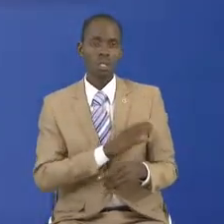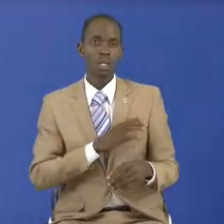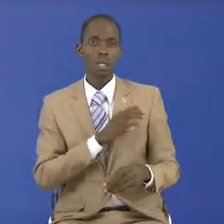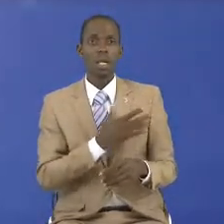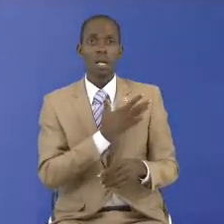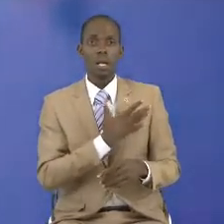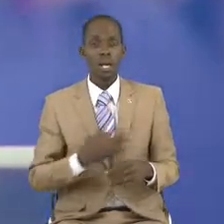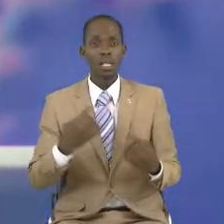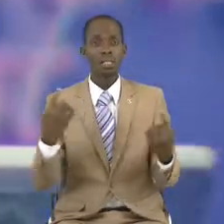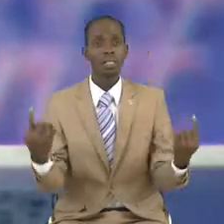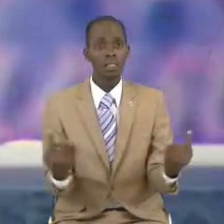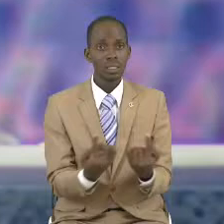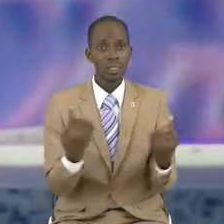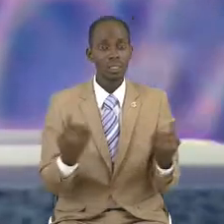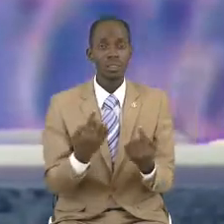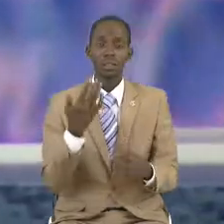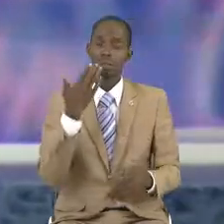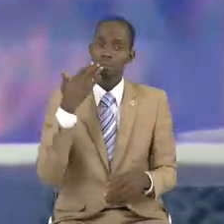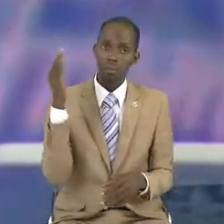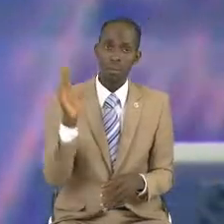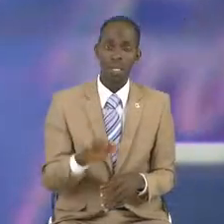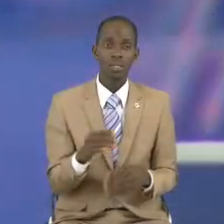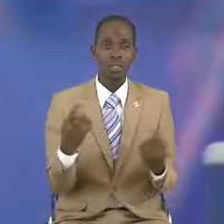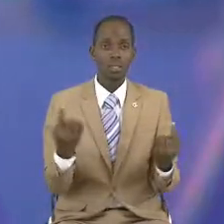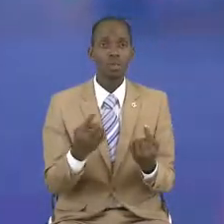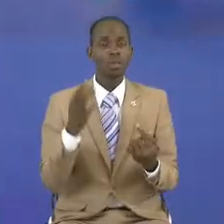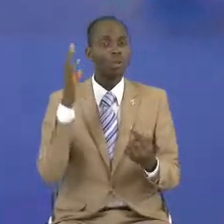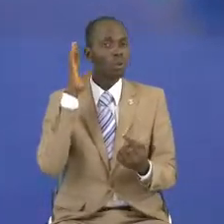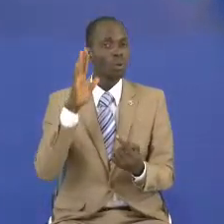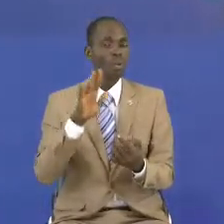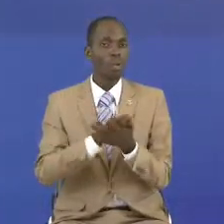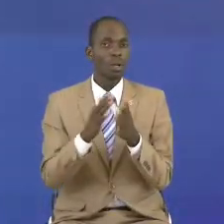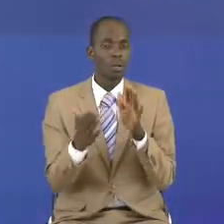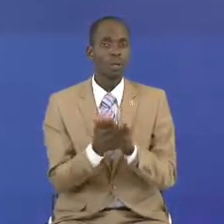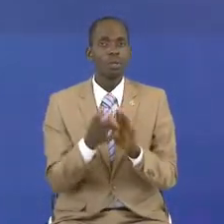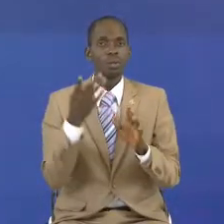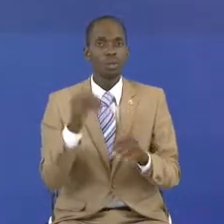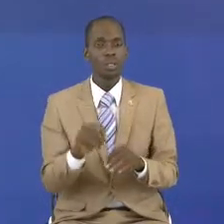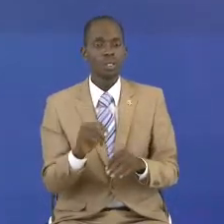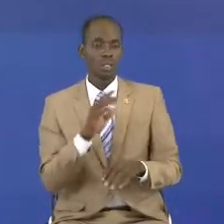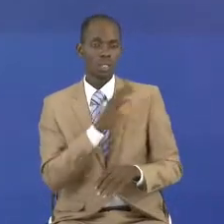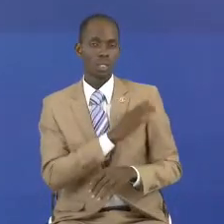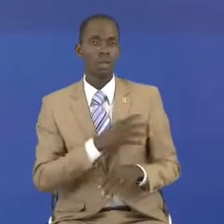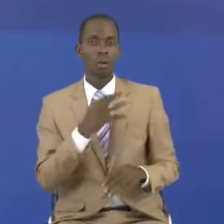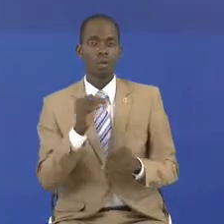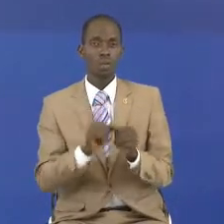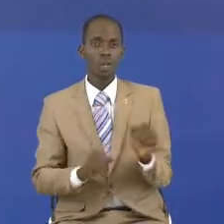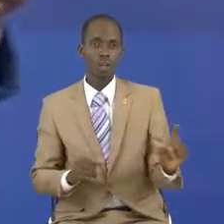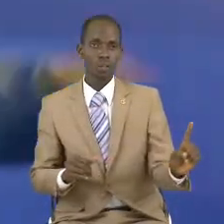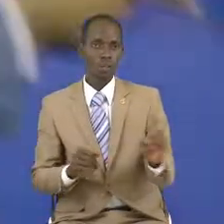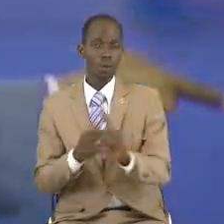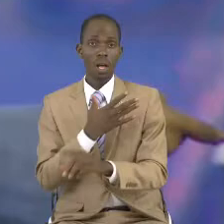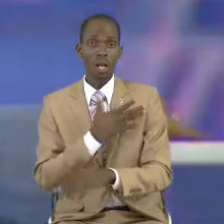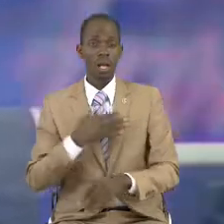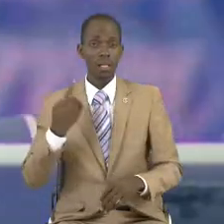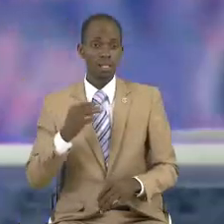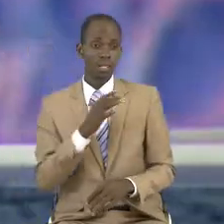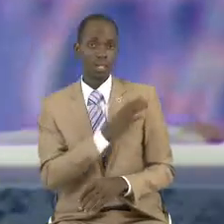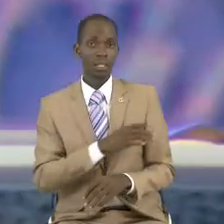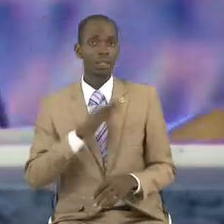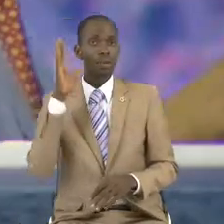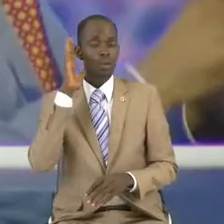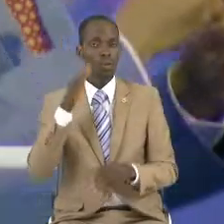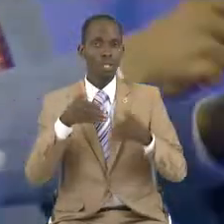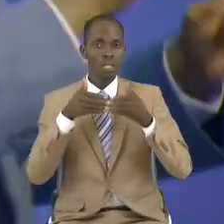seeing evil became the character of everyone and the character would lead to